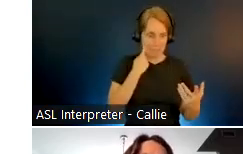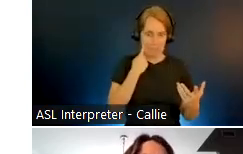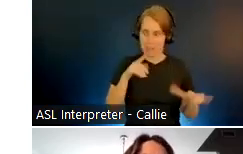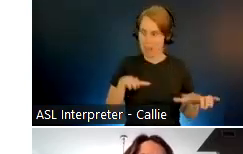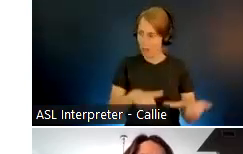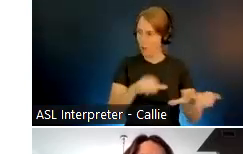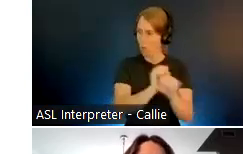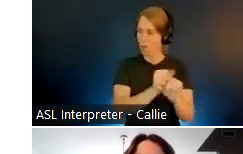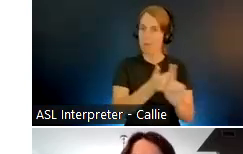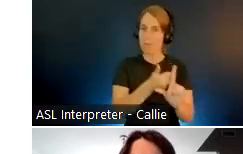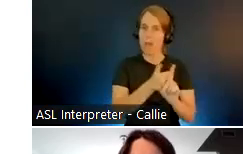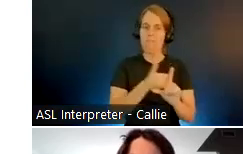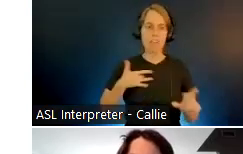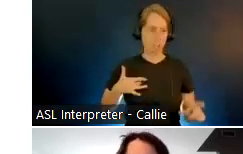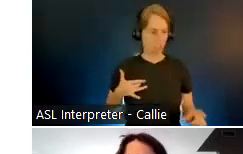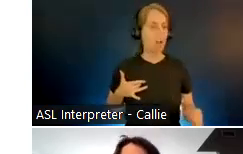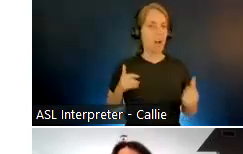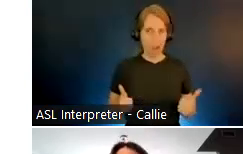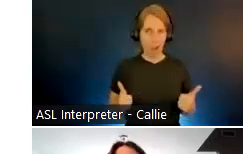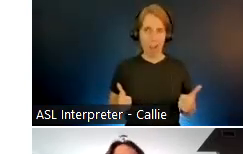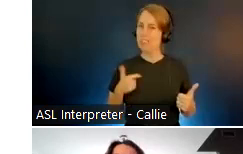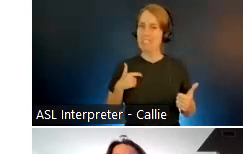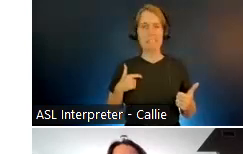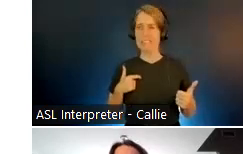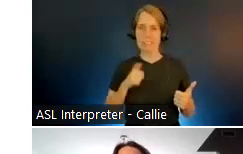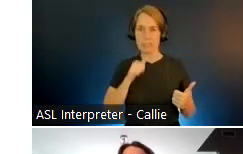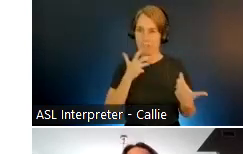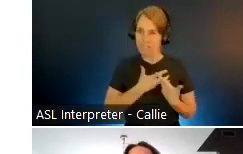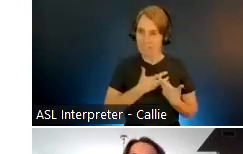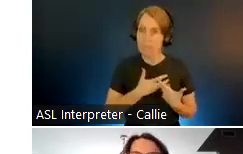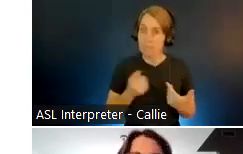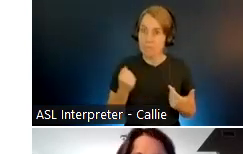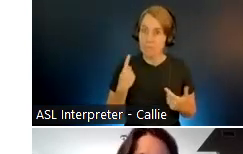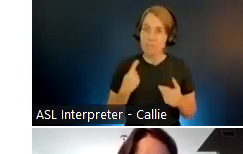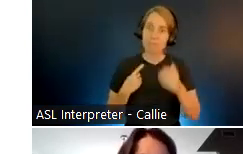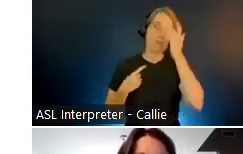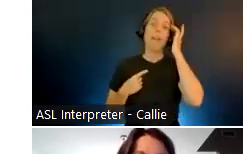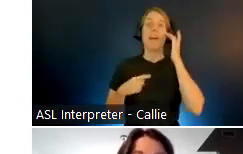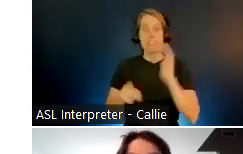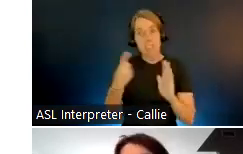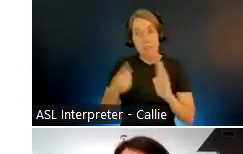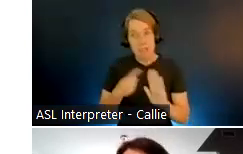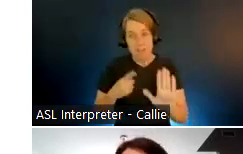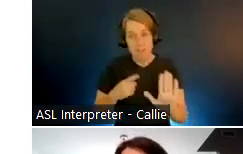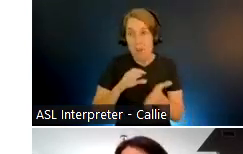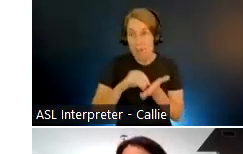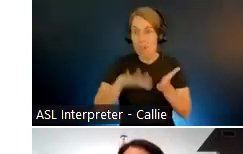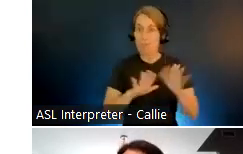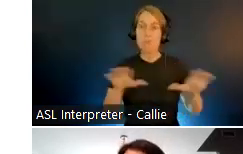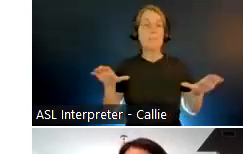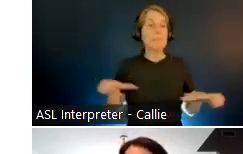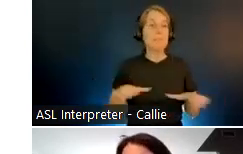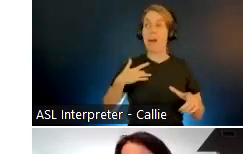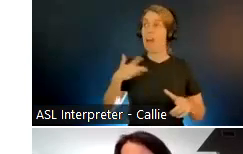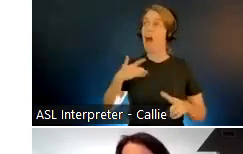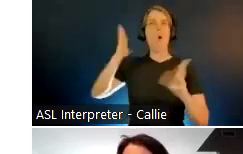and determine if that's a good fit for you. Sometimes it was more important for the student to figure out, I don't want to do that job, rather